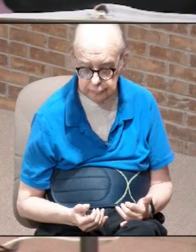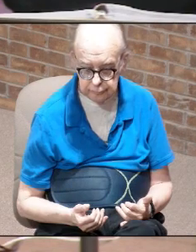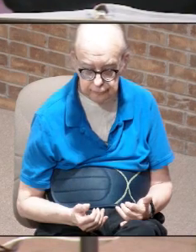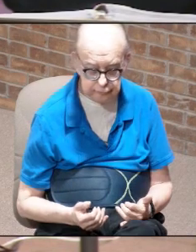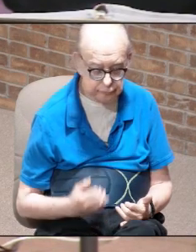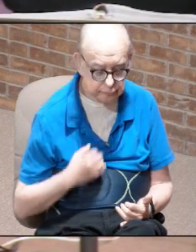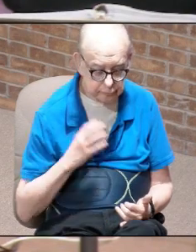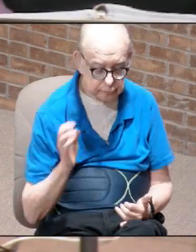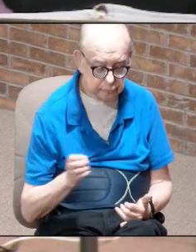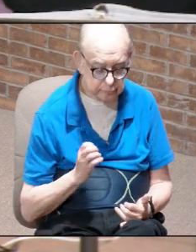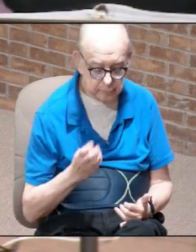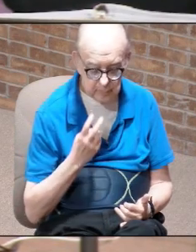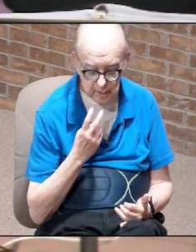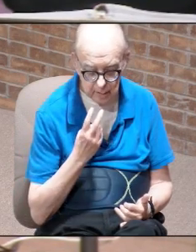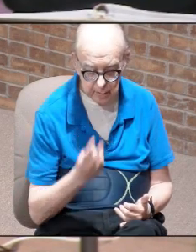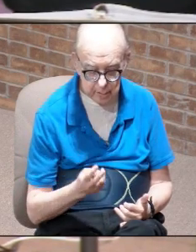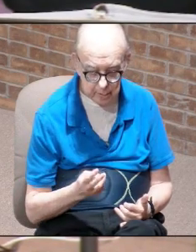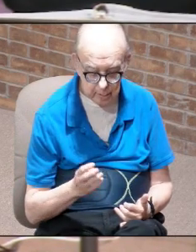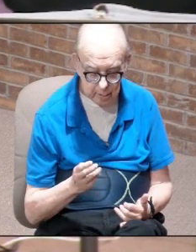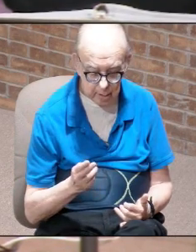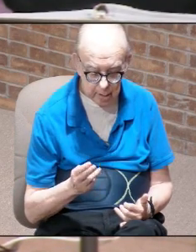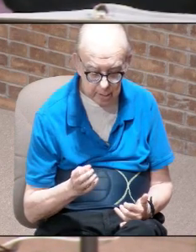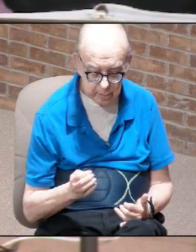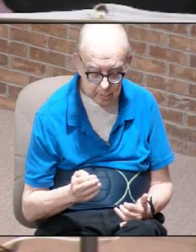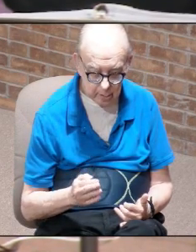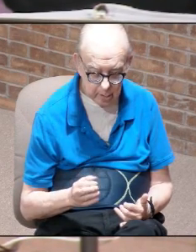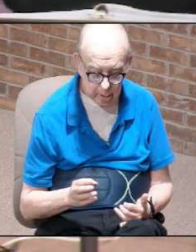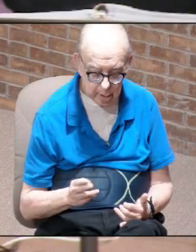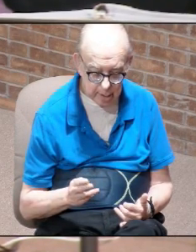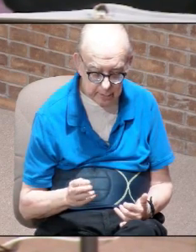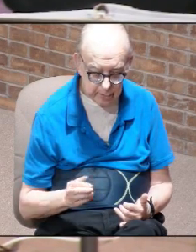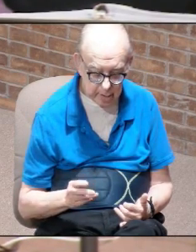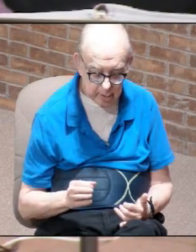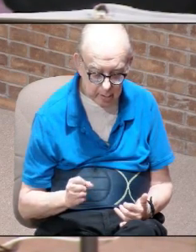Have you ever seen a hearse with a luggage rack?